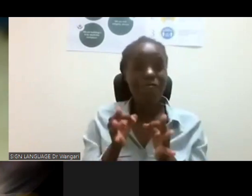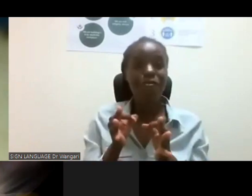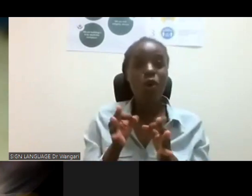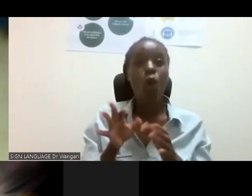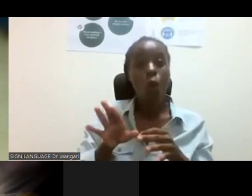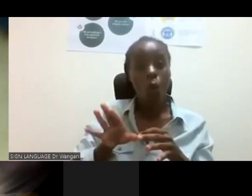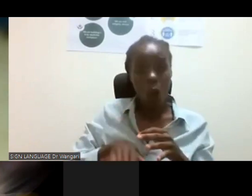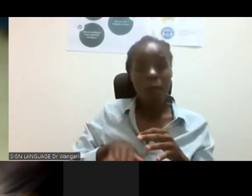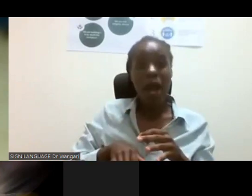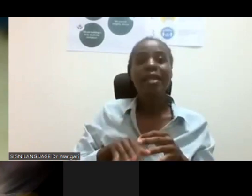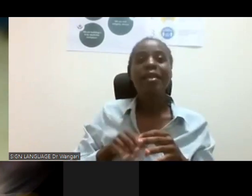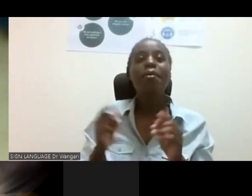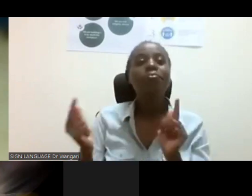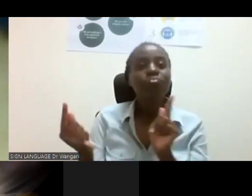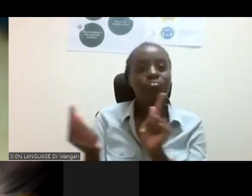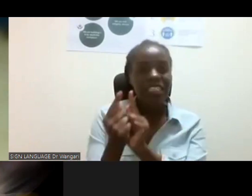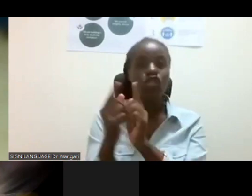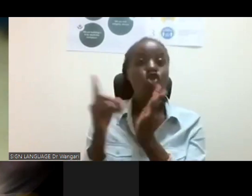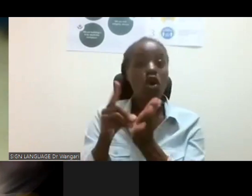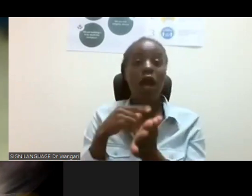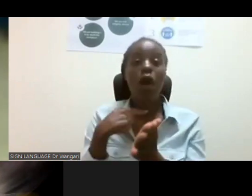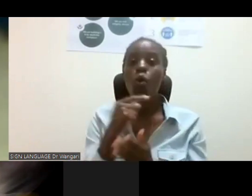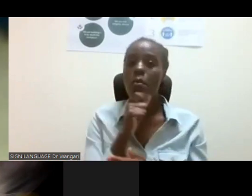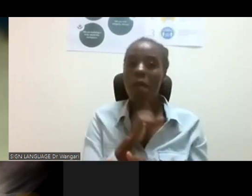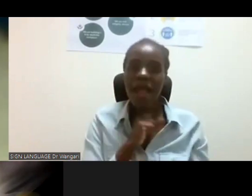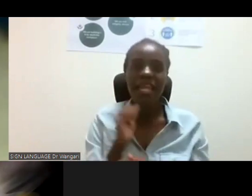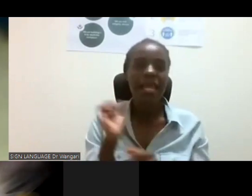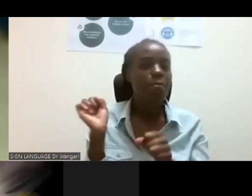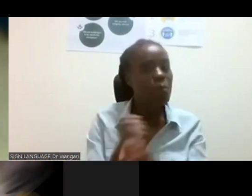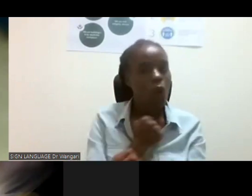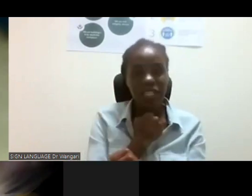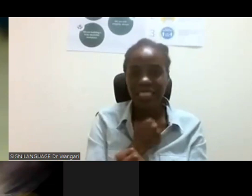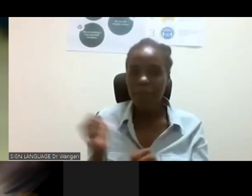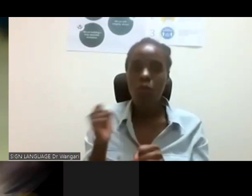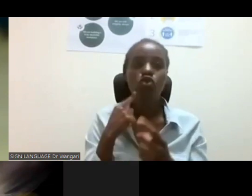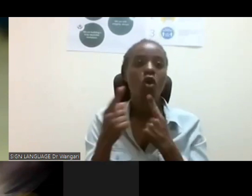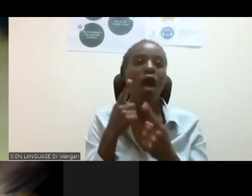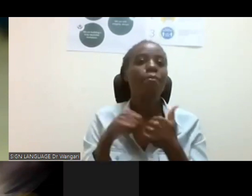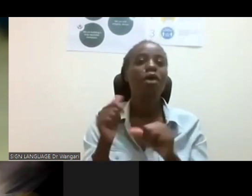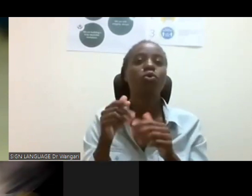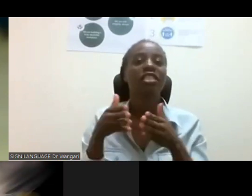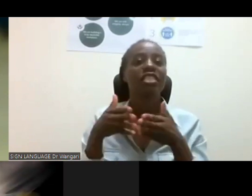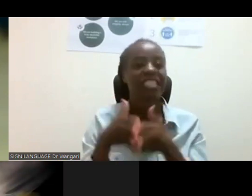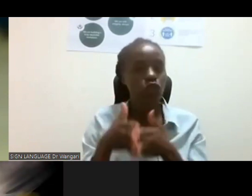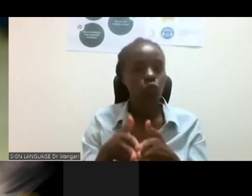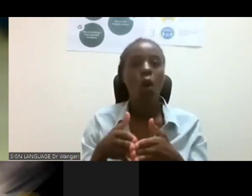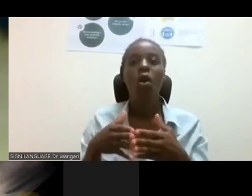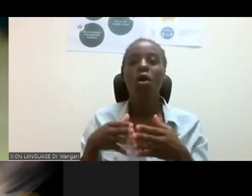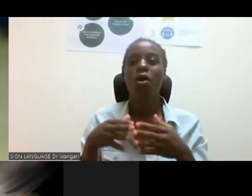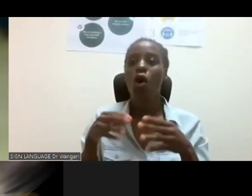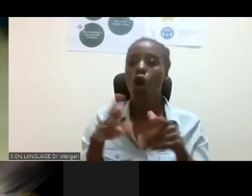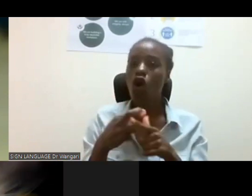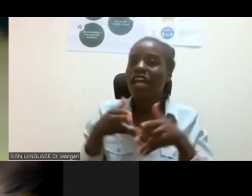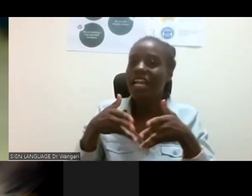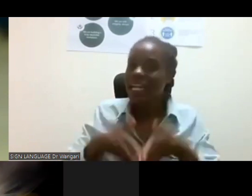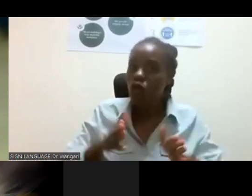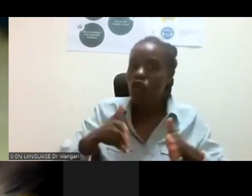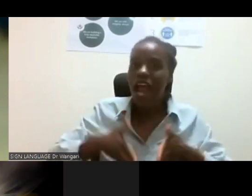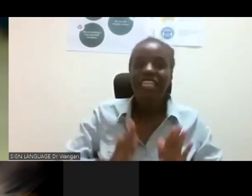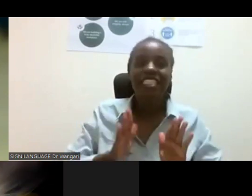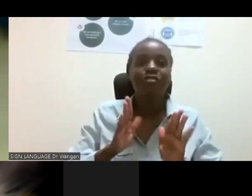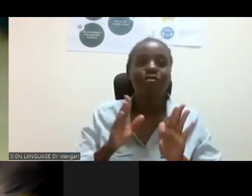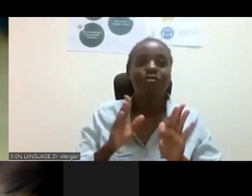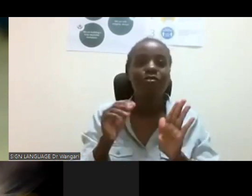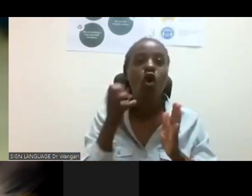more open. Women endure fear, and that is what we call phobia of clinician, that they